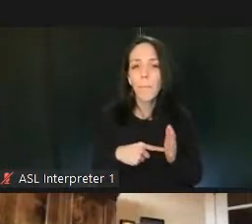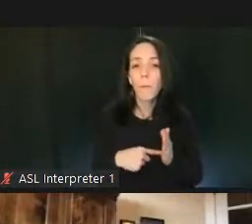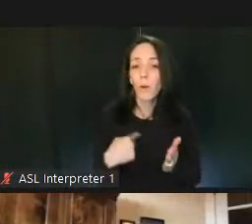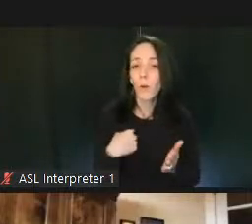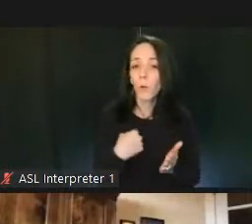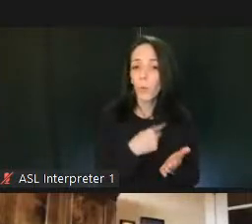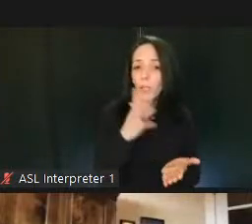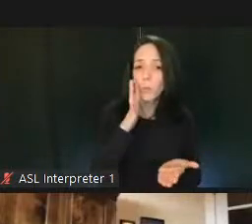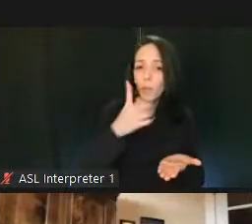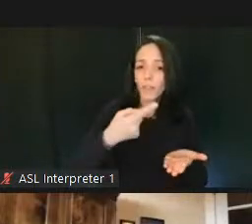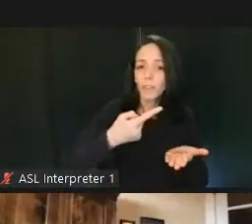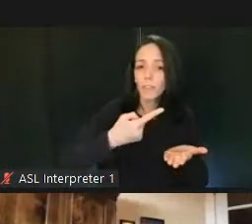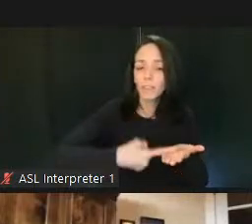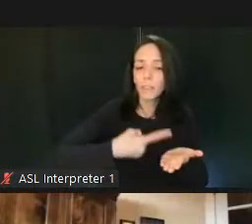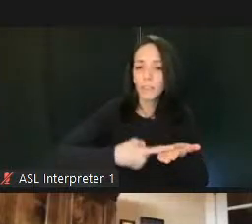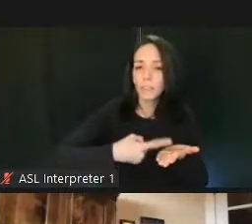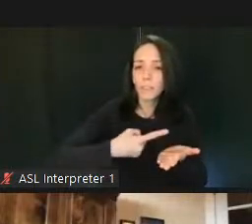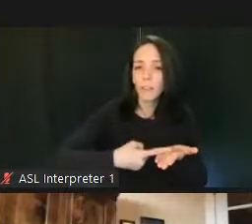our